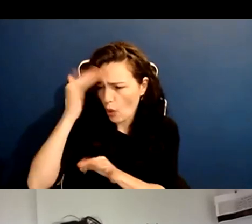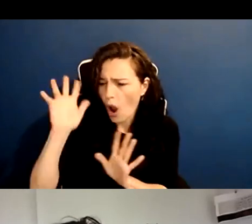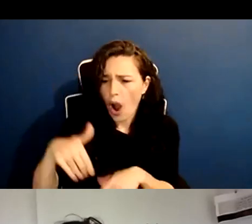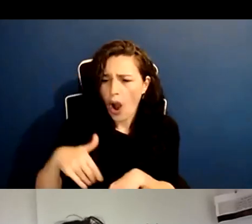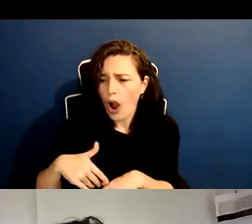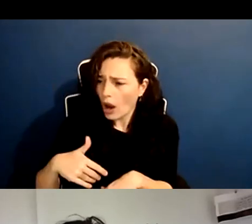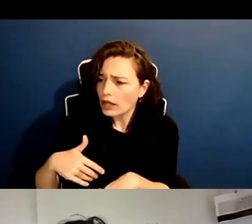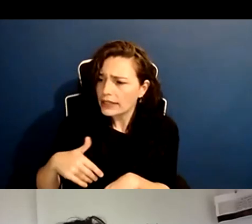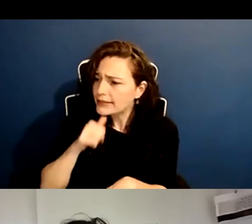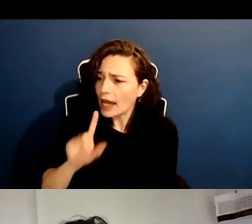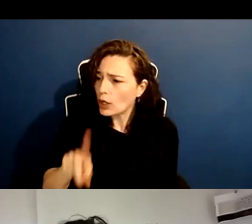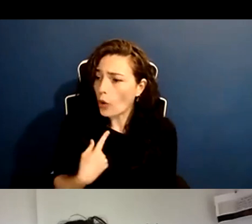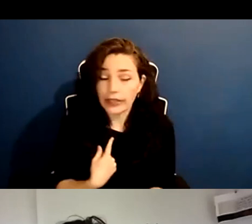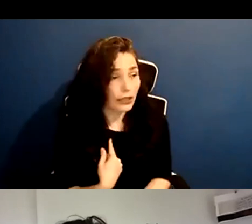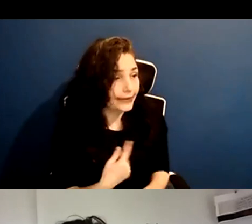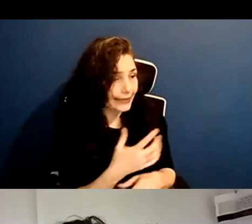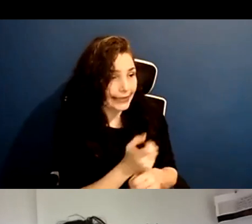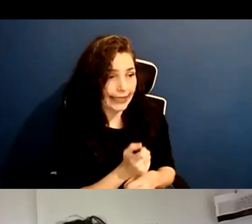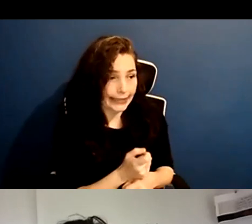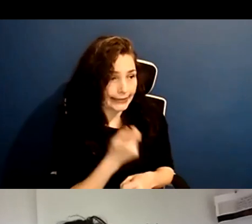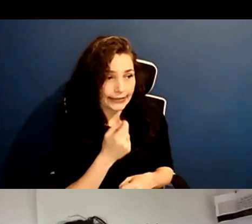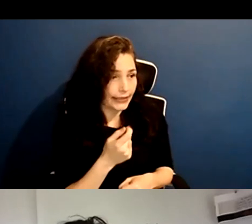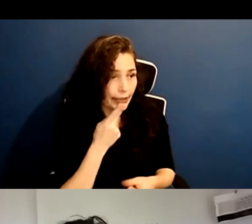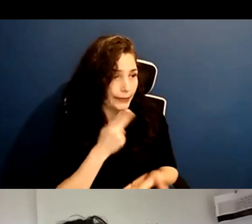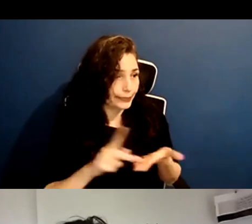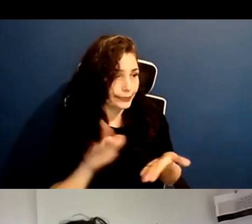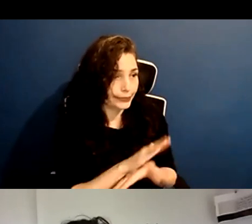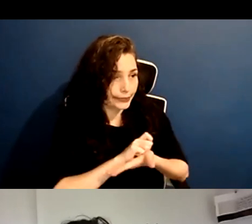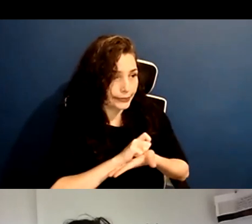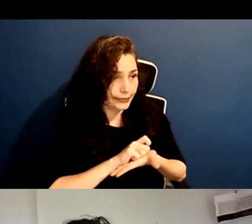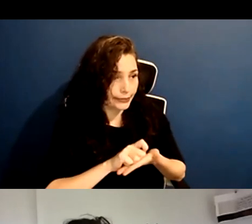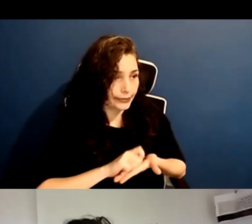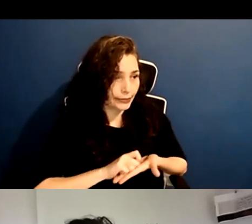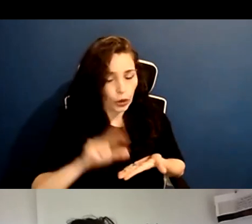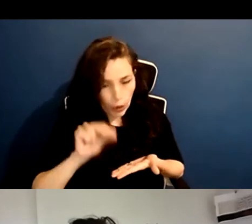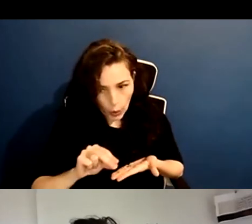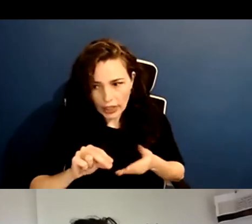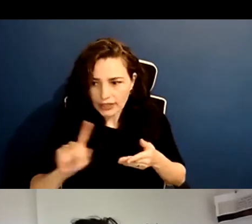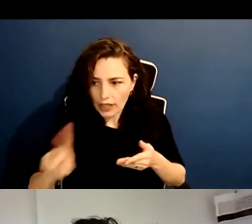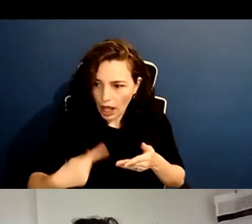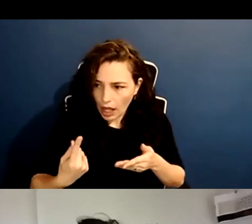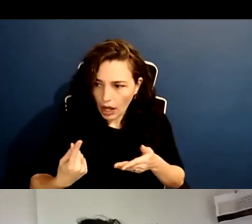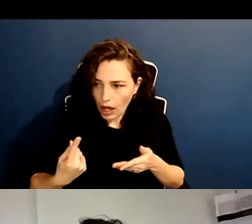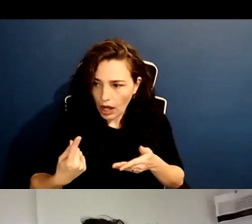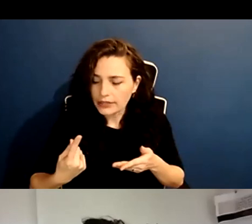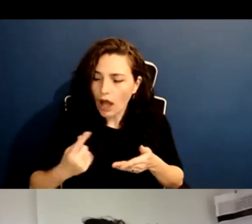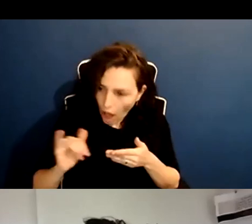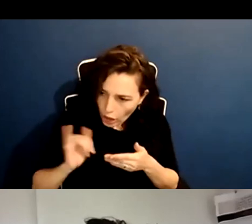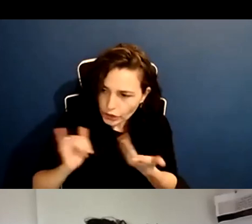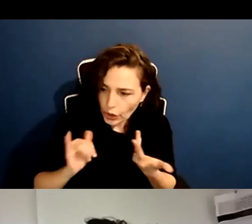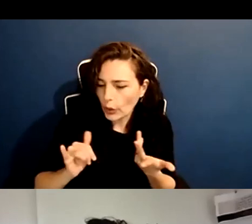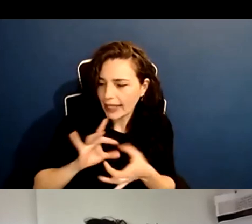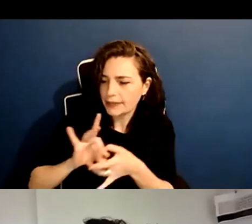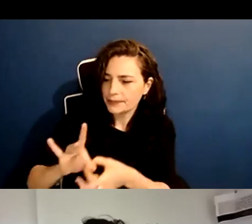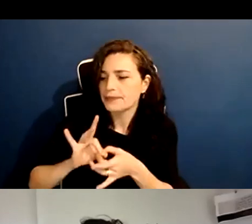and you start writing. But I think in the relationship you've built, so much it is a team, and there is the back